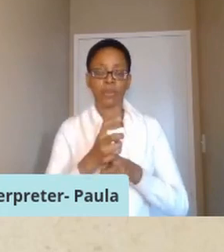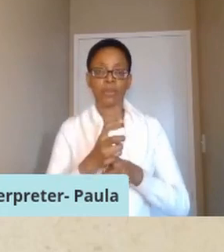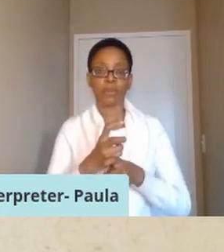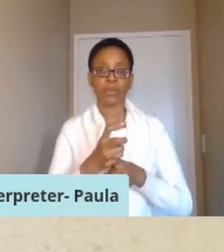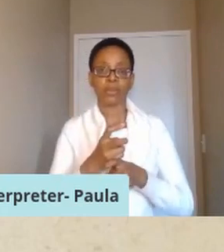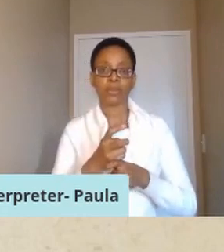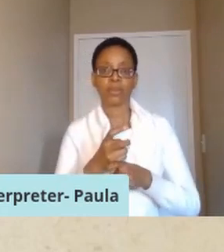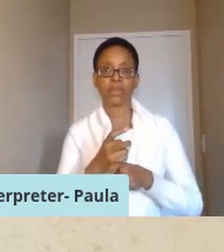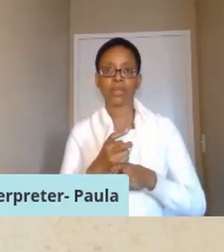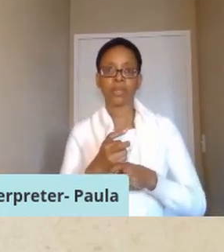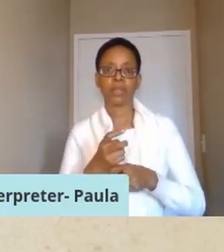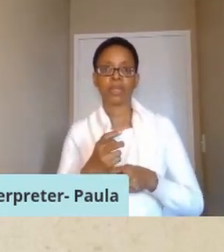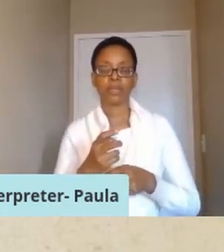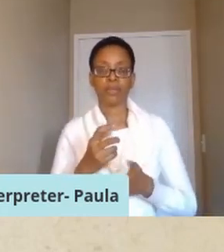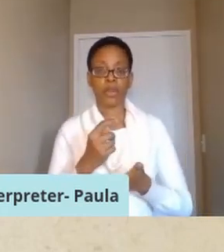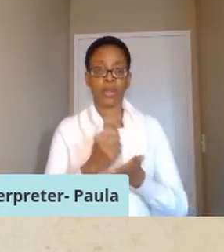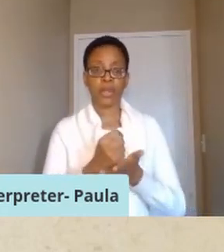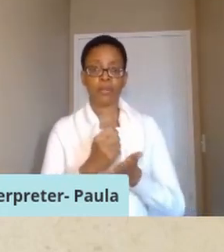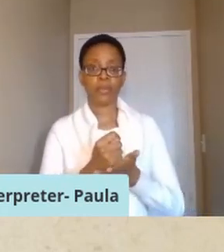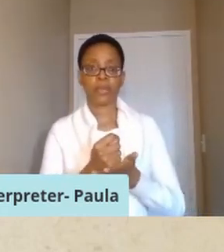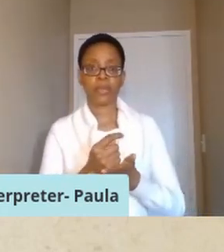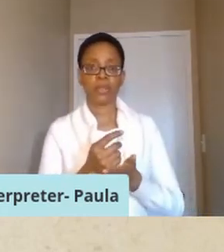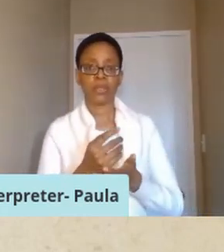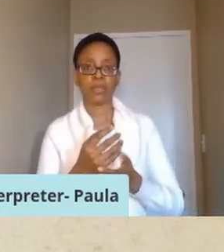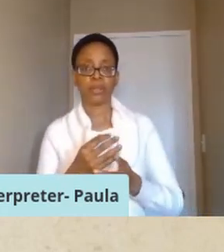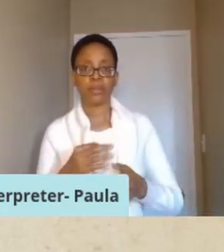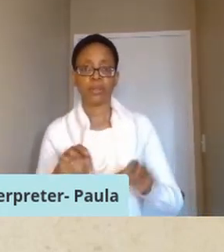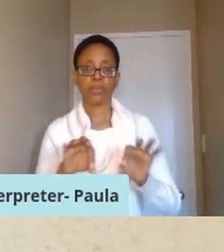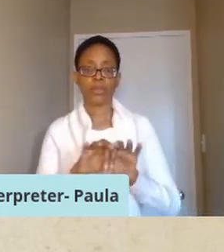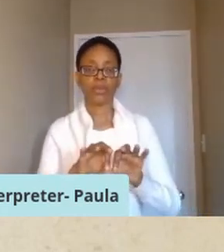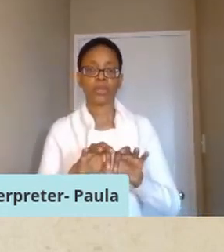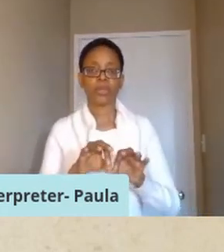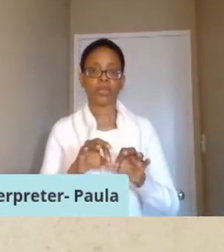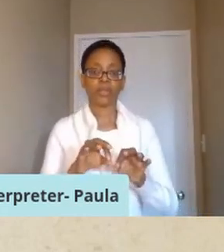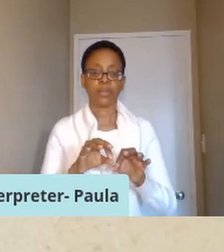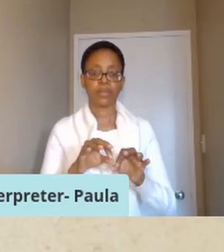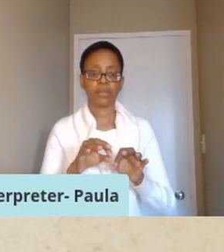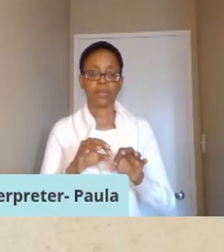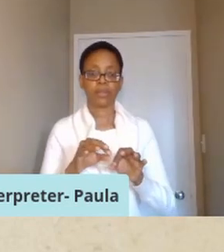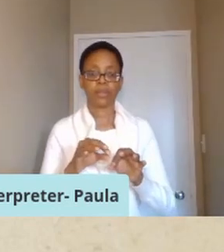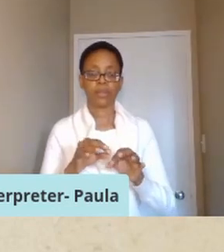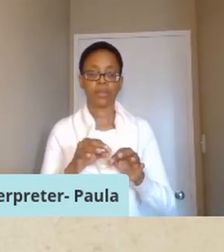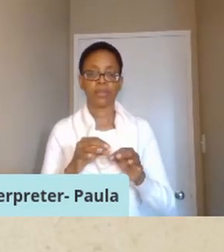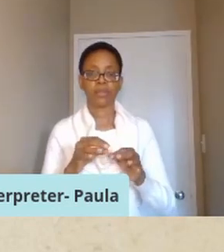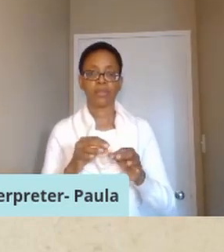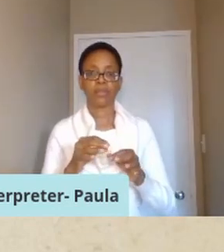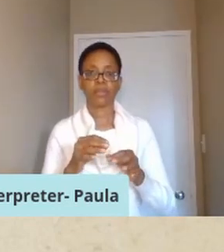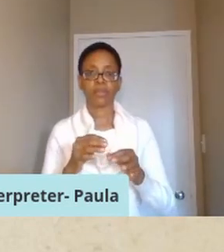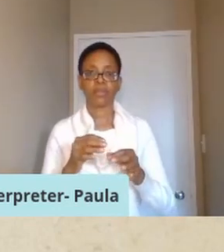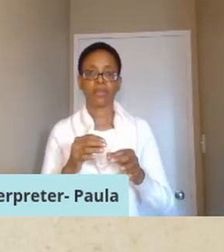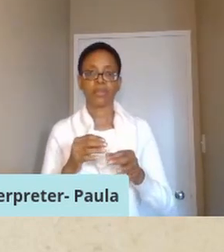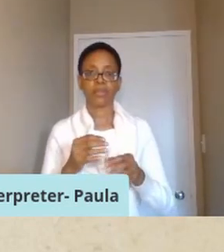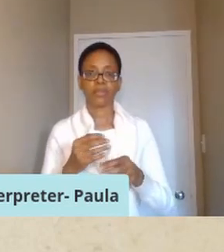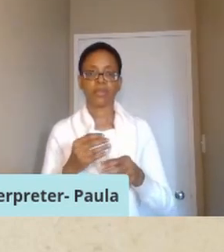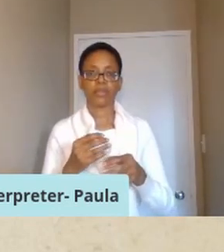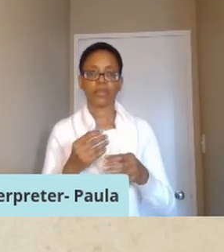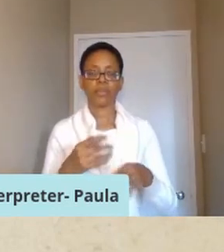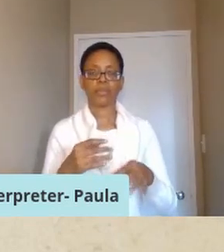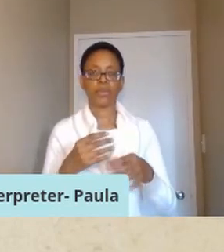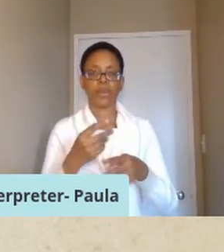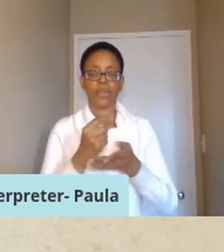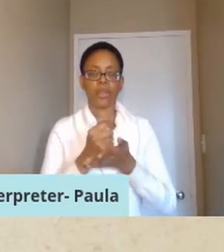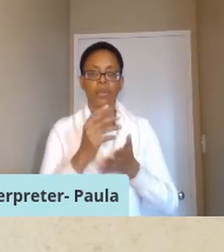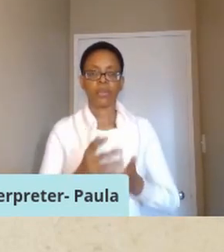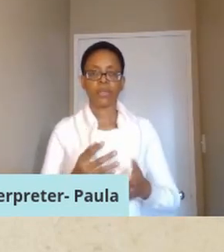indispensable attribute for a therapist, as Ackerman and many other researchers argue. Step 2,